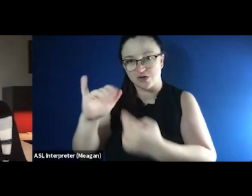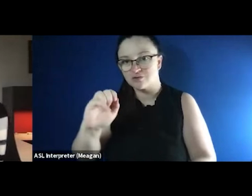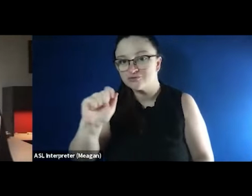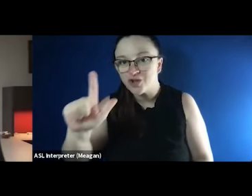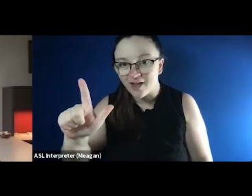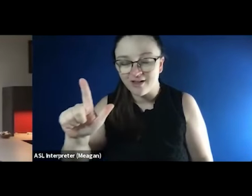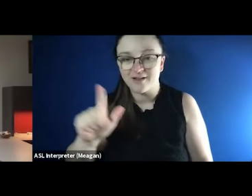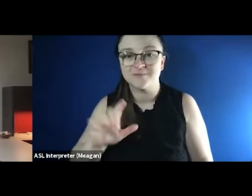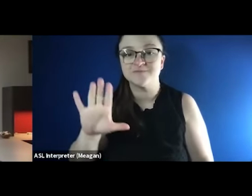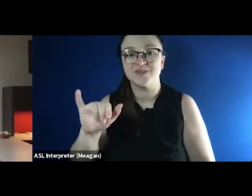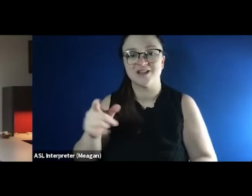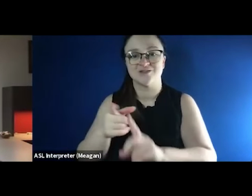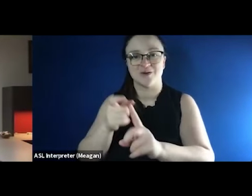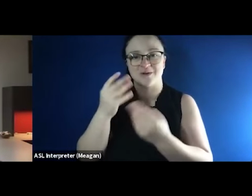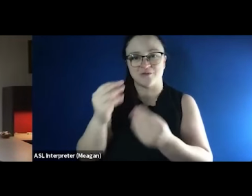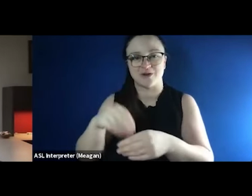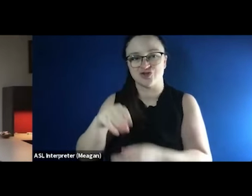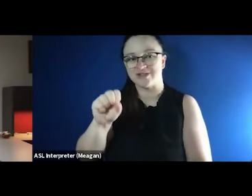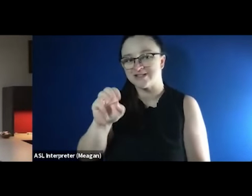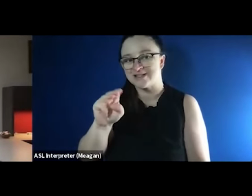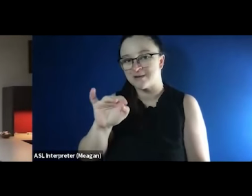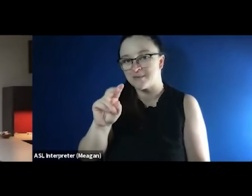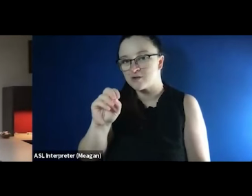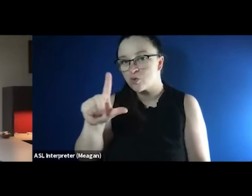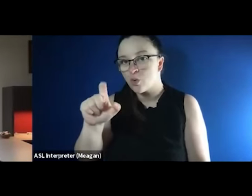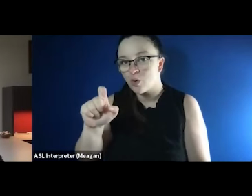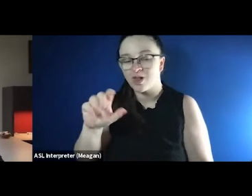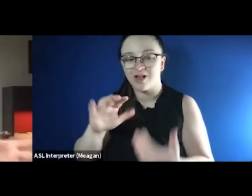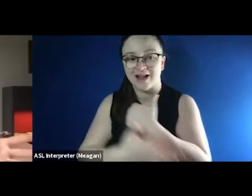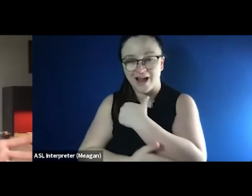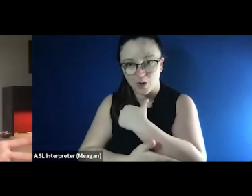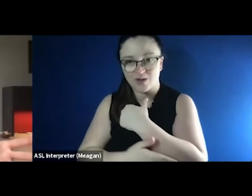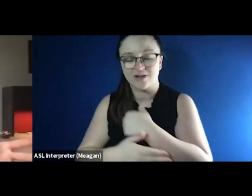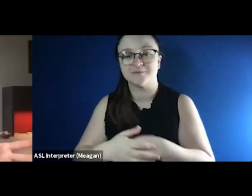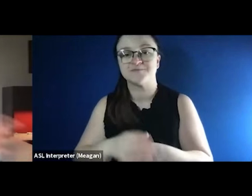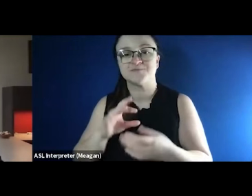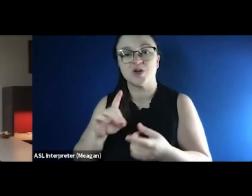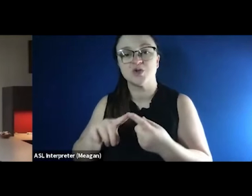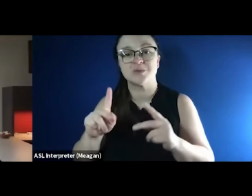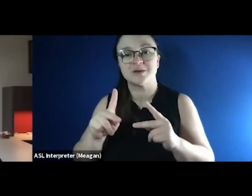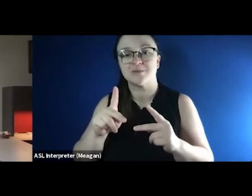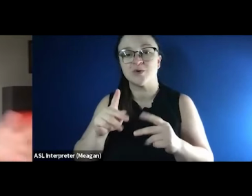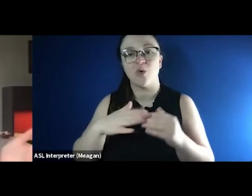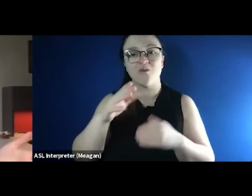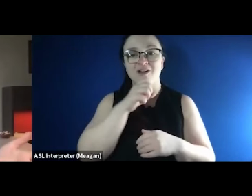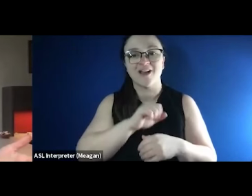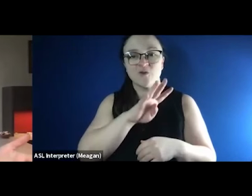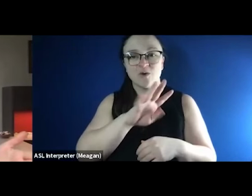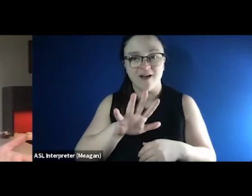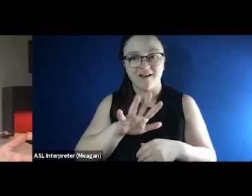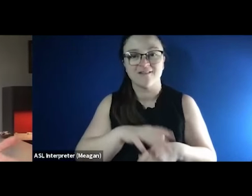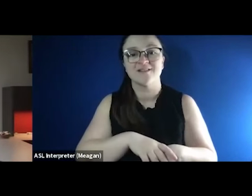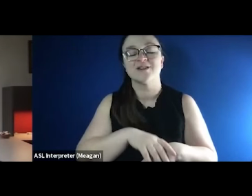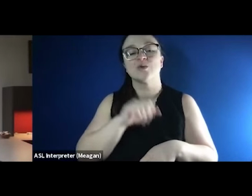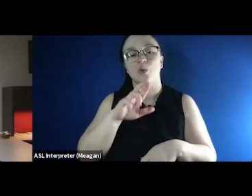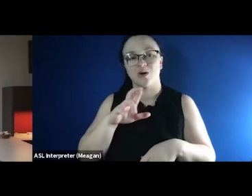data in Seminole County surrounding persons aged 45 and over, and those aged 44 or